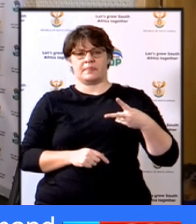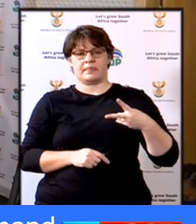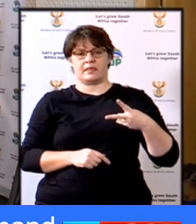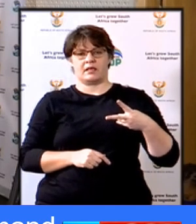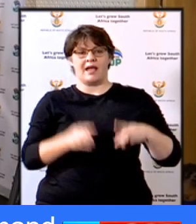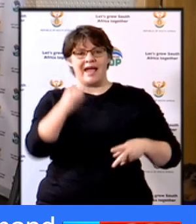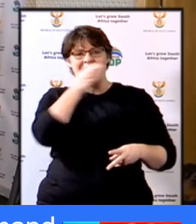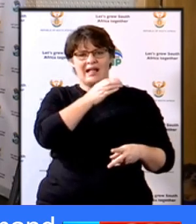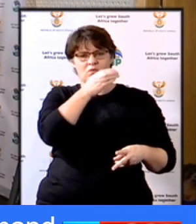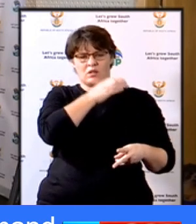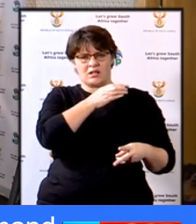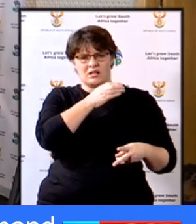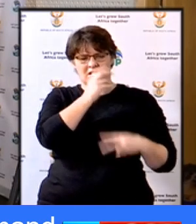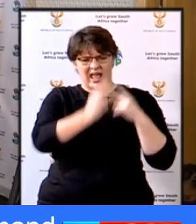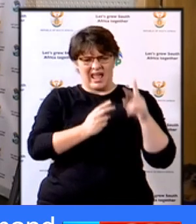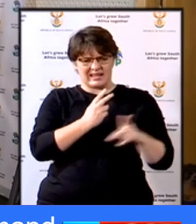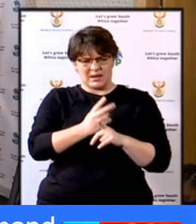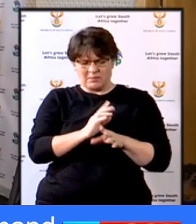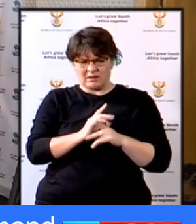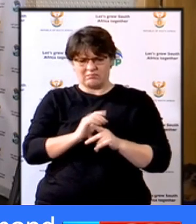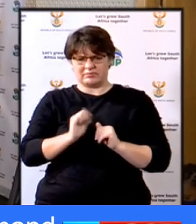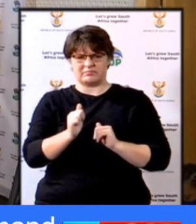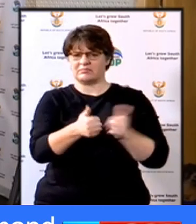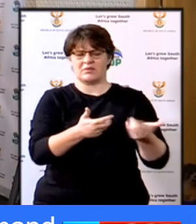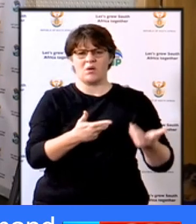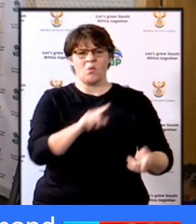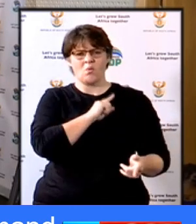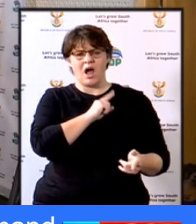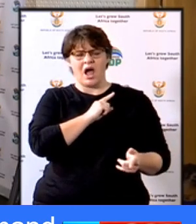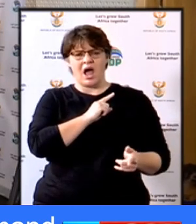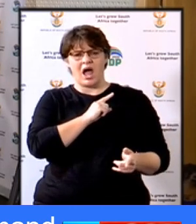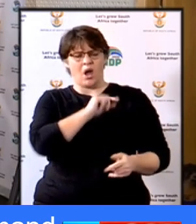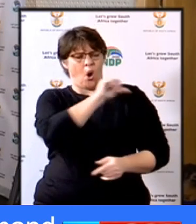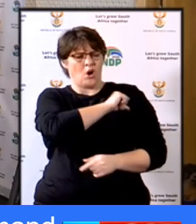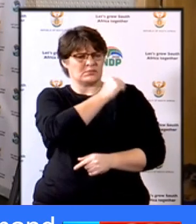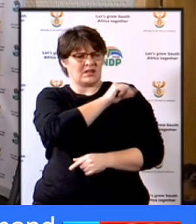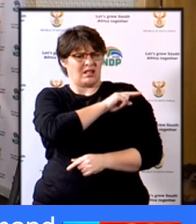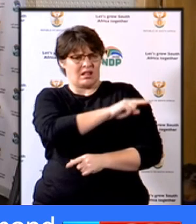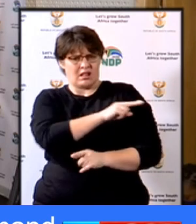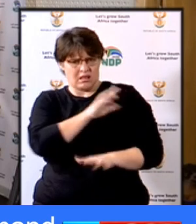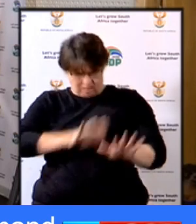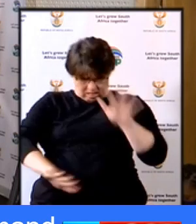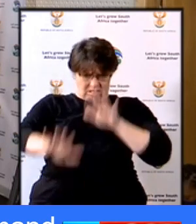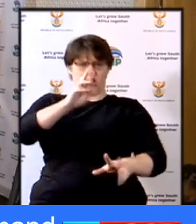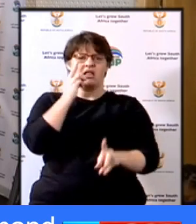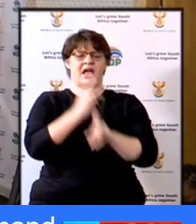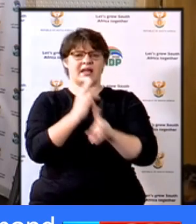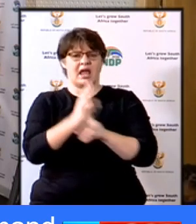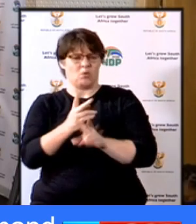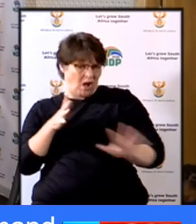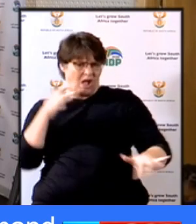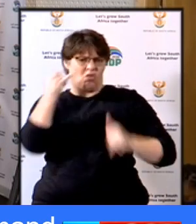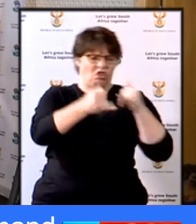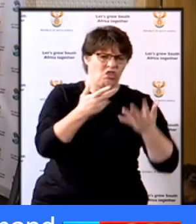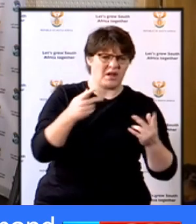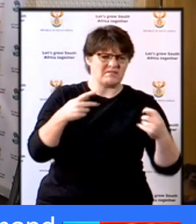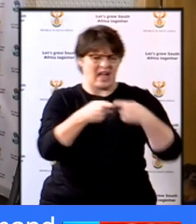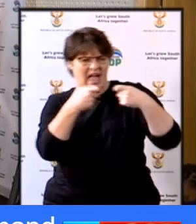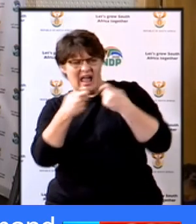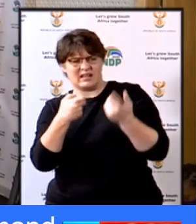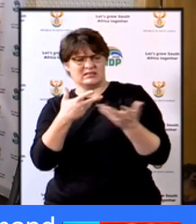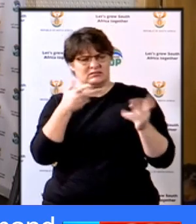allowing alcohol to be sold again, especially given the extra burden this will place on trauma units and the health system at